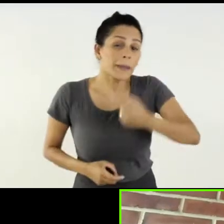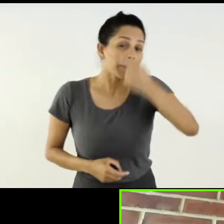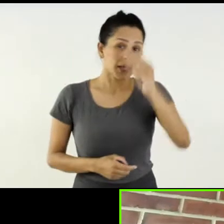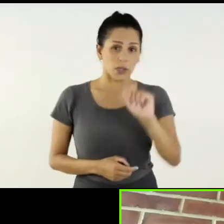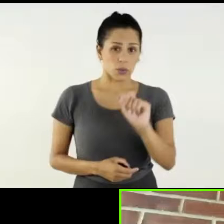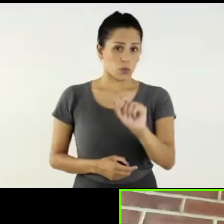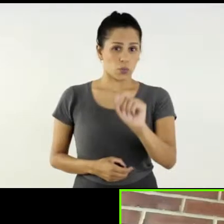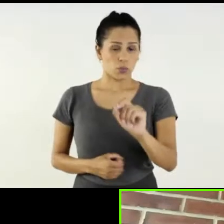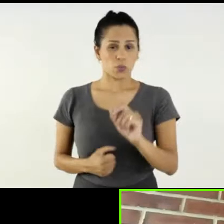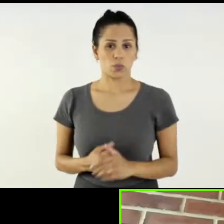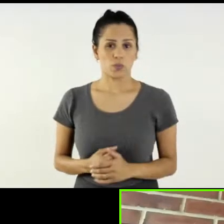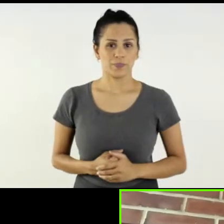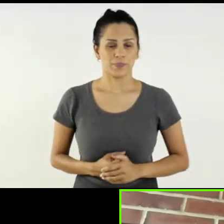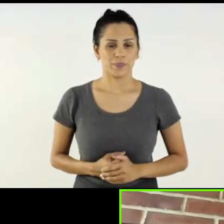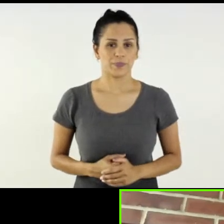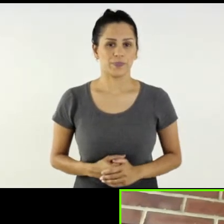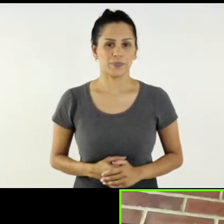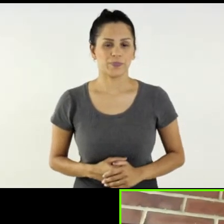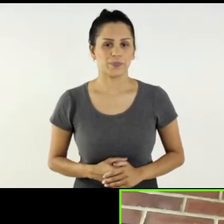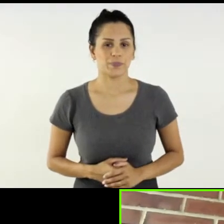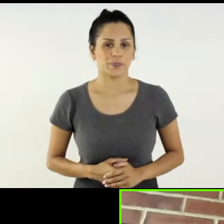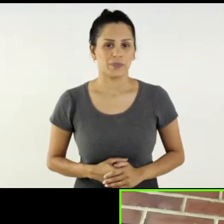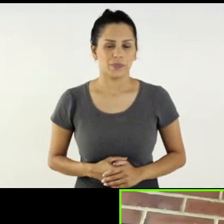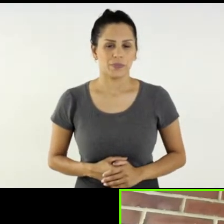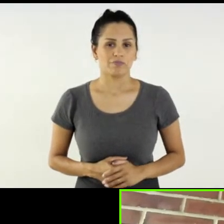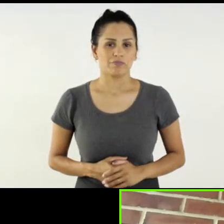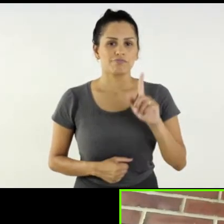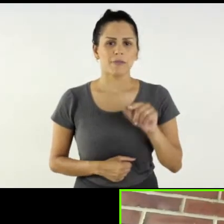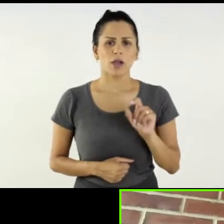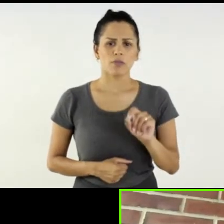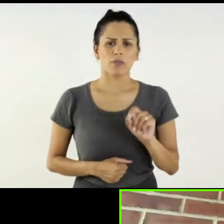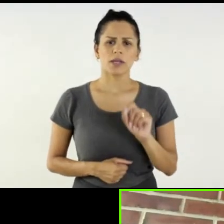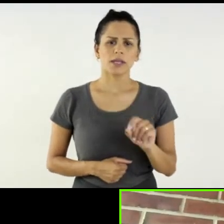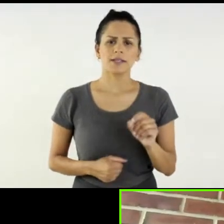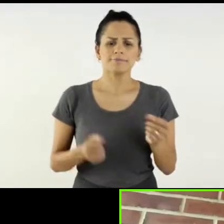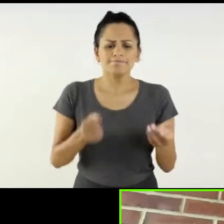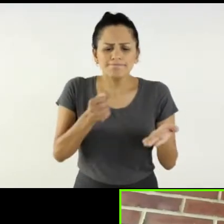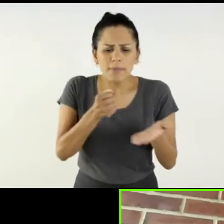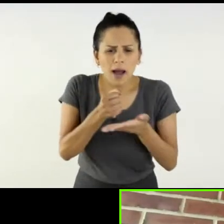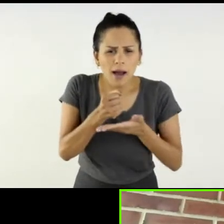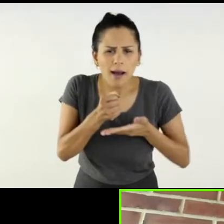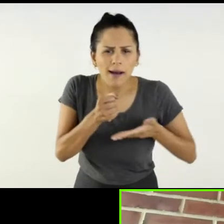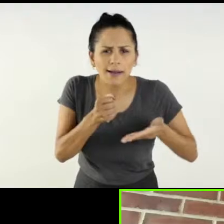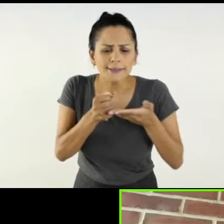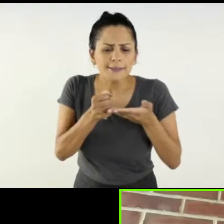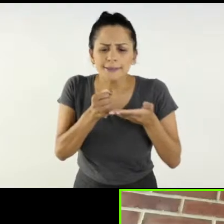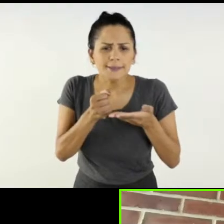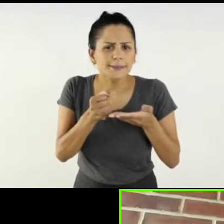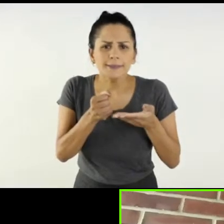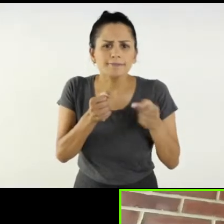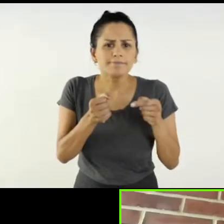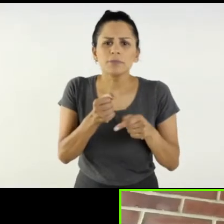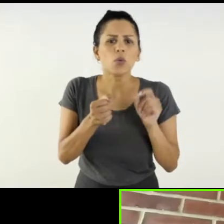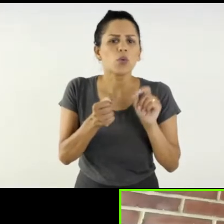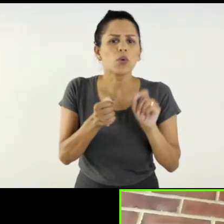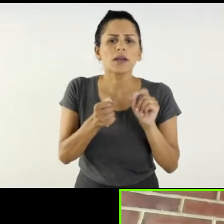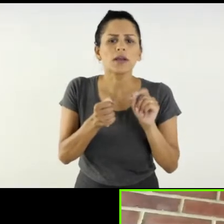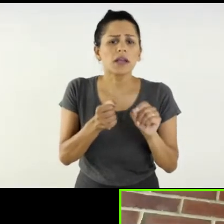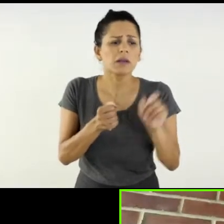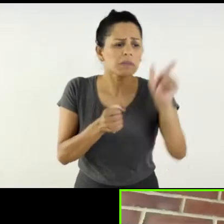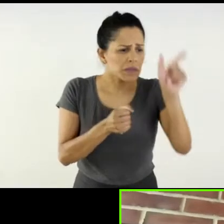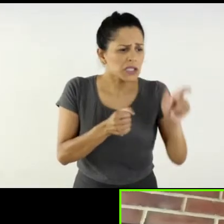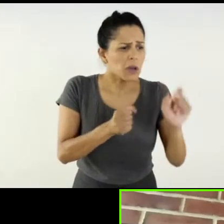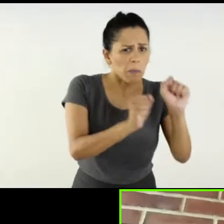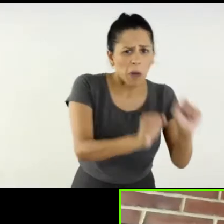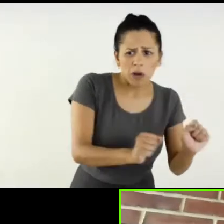the essentialism, you know, absolutely, of sort of who is allowed and who is disallowed, right? So at the time, although we didn't have the word for